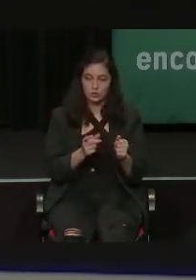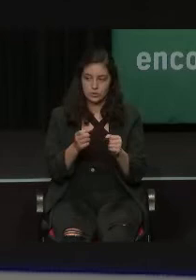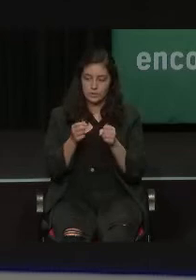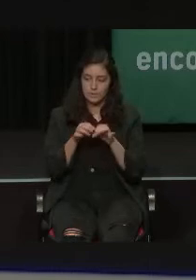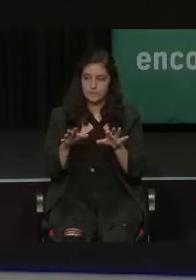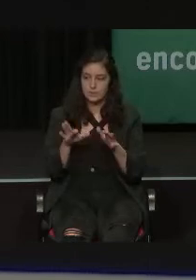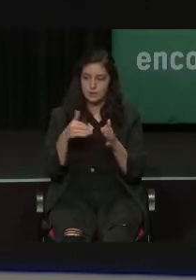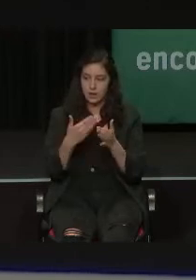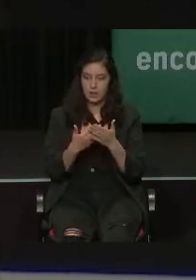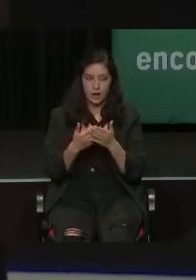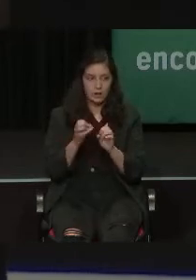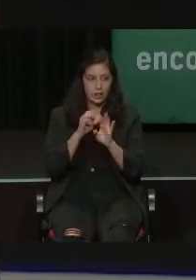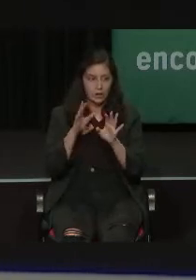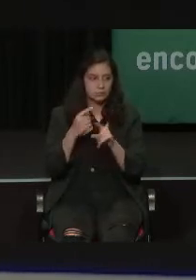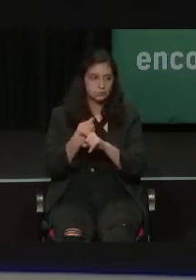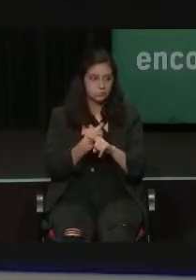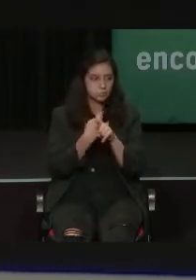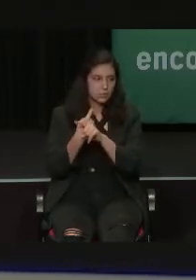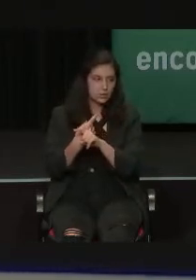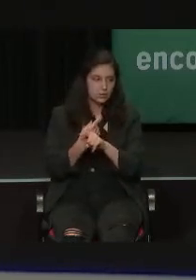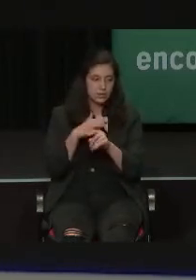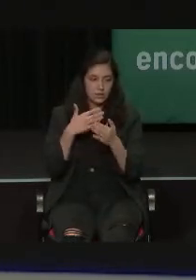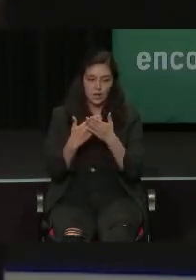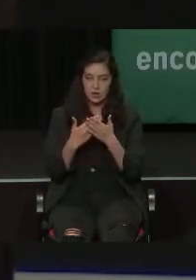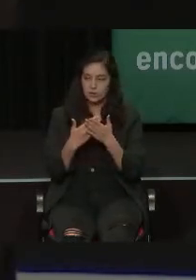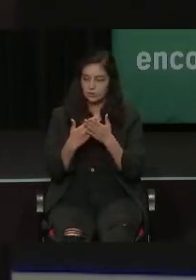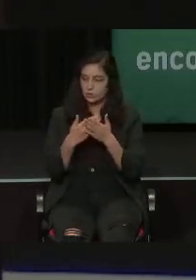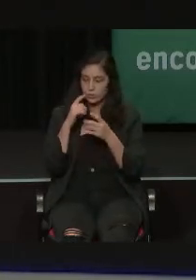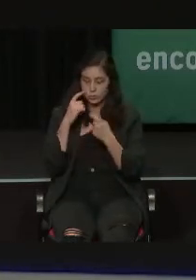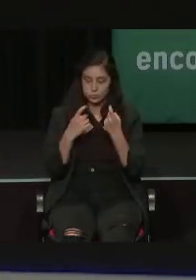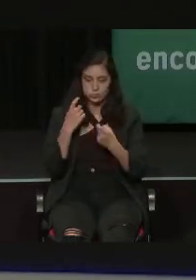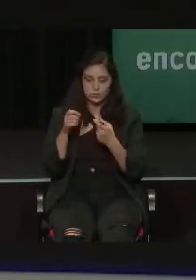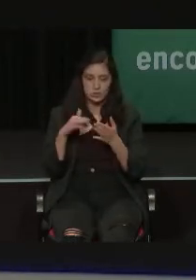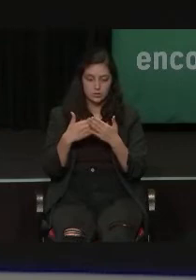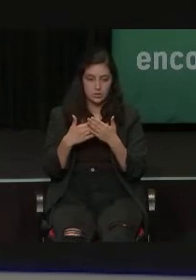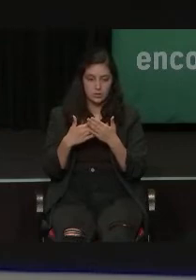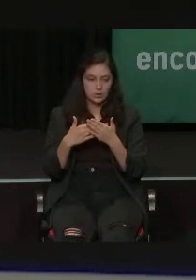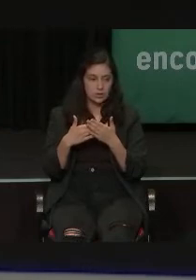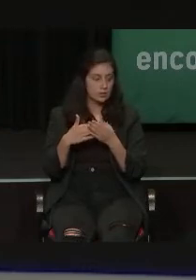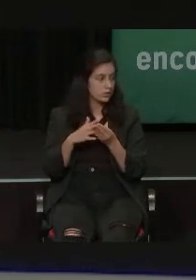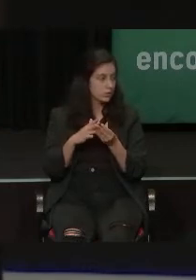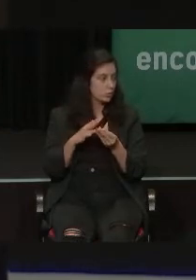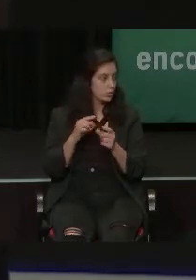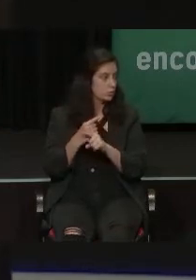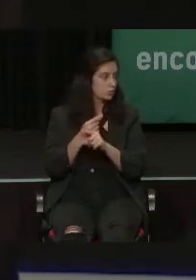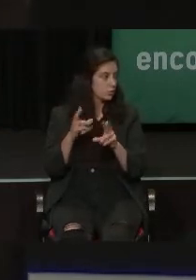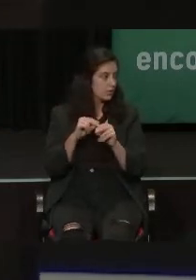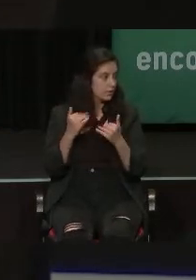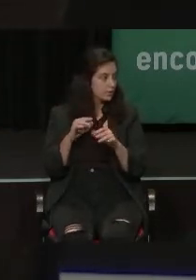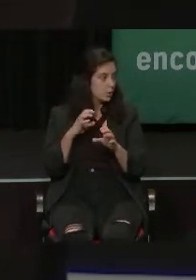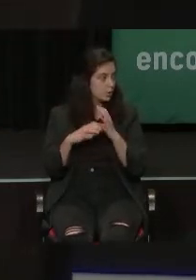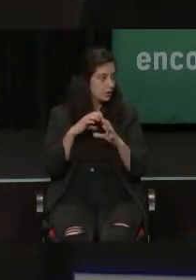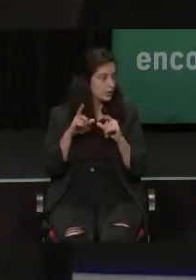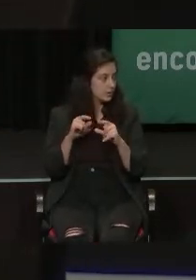was really a clear lesson to all of us that it's not just doing research and finding new things, it's also to